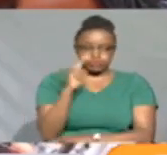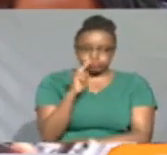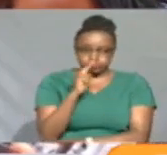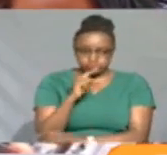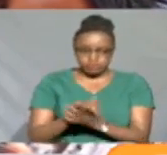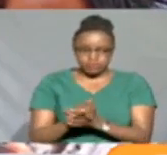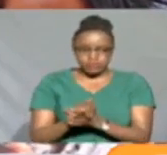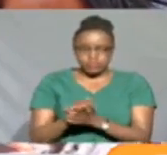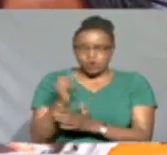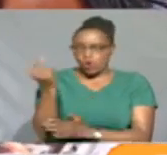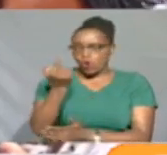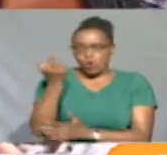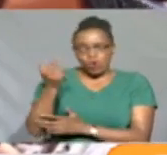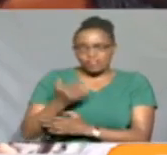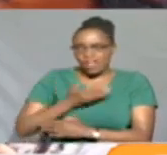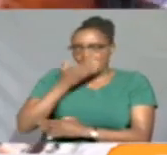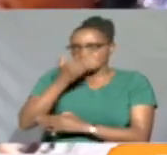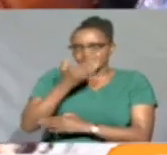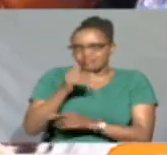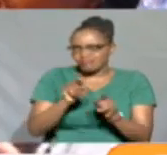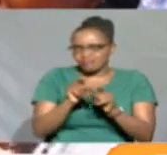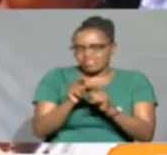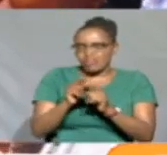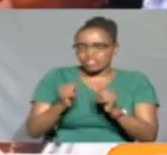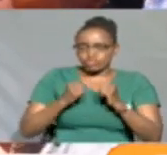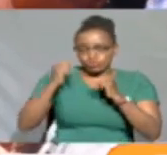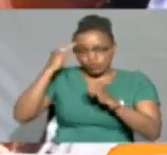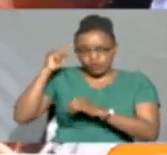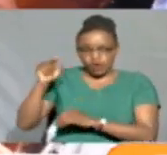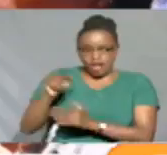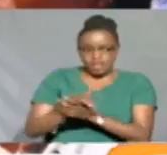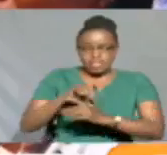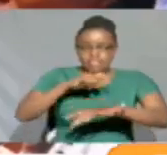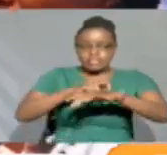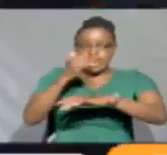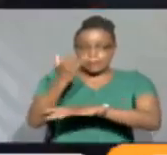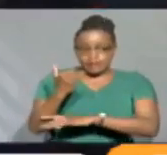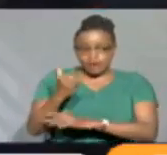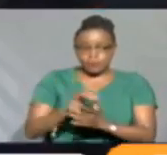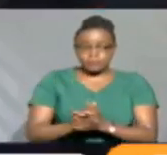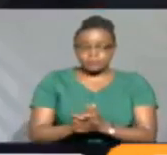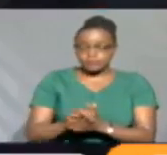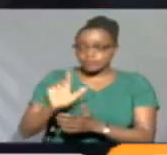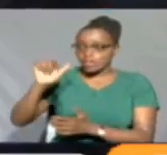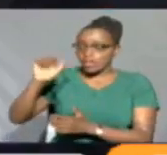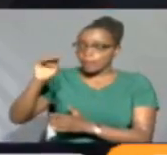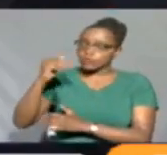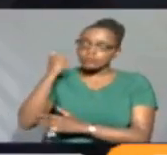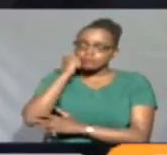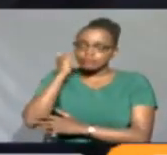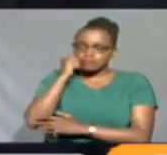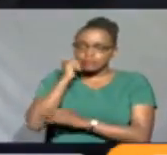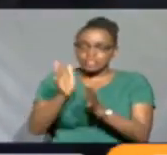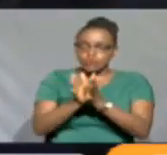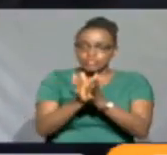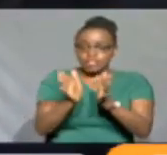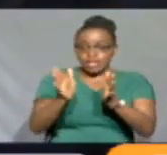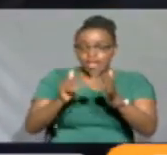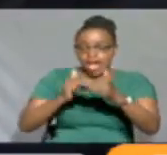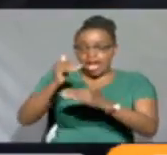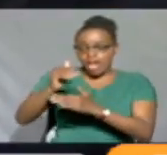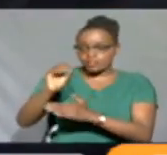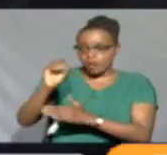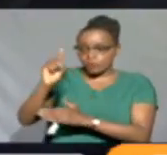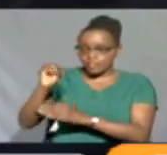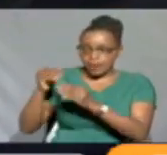and we can only reciprocate that by also being stronger for her at this time and moment. Laboso's illness became public after ODM